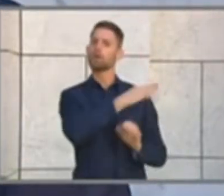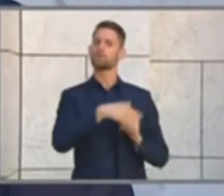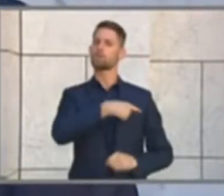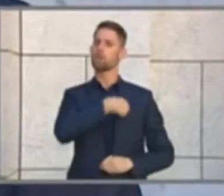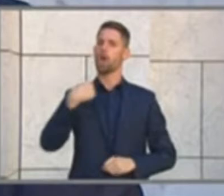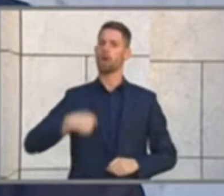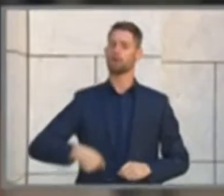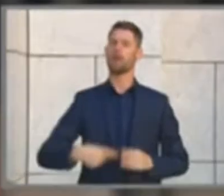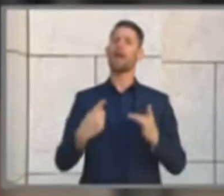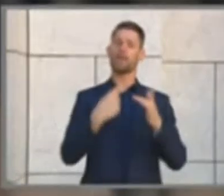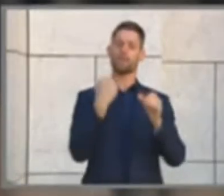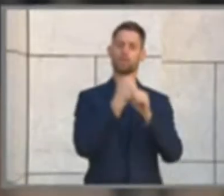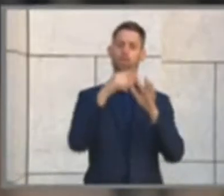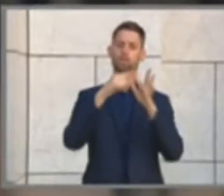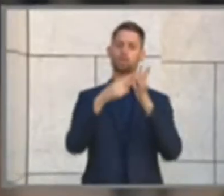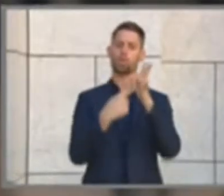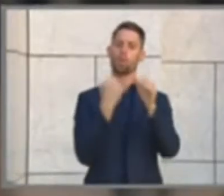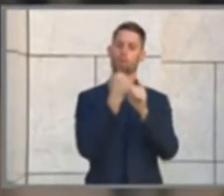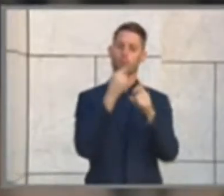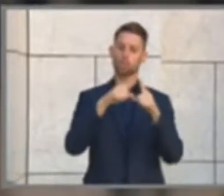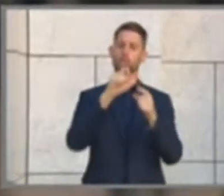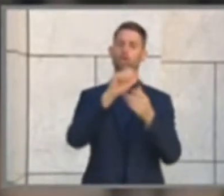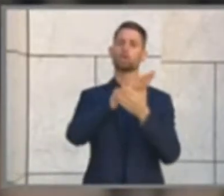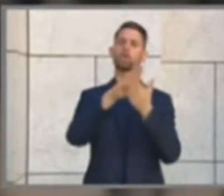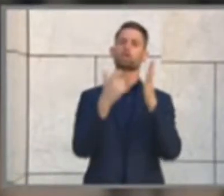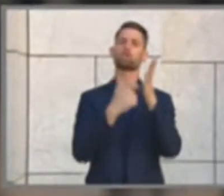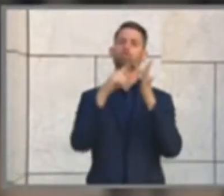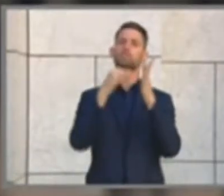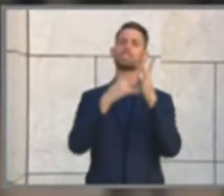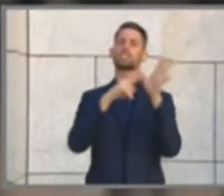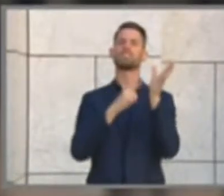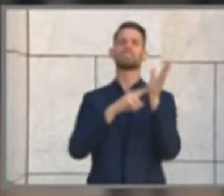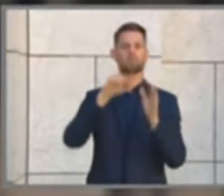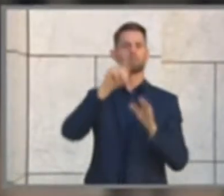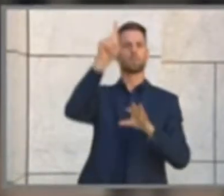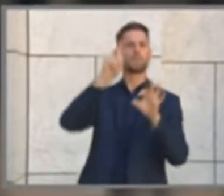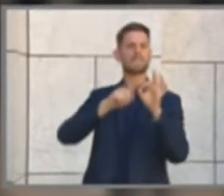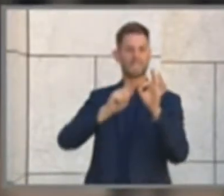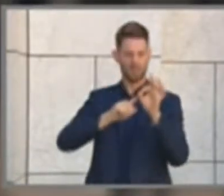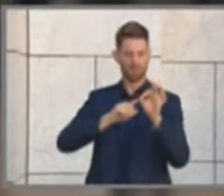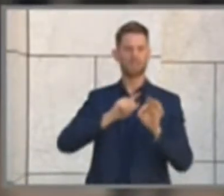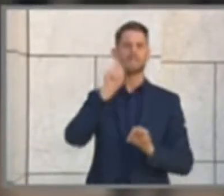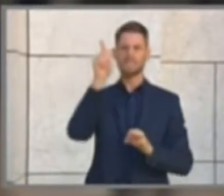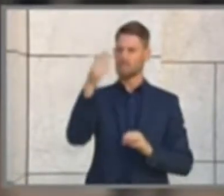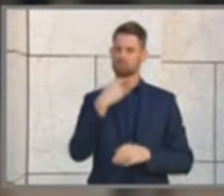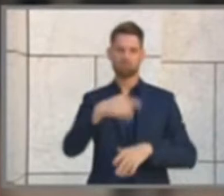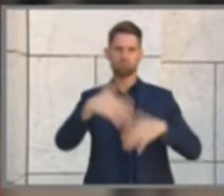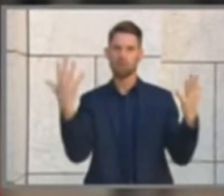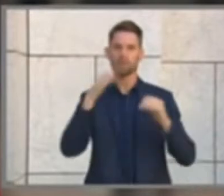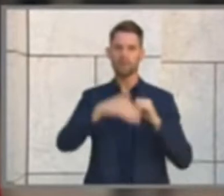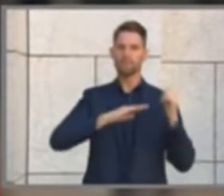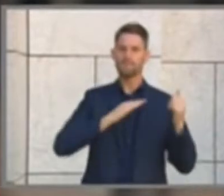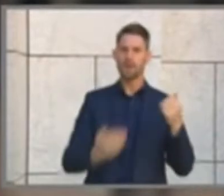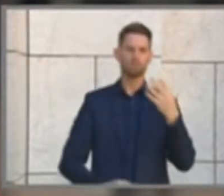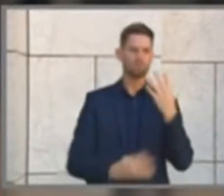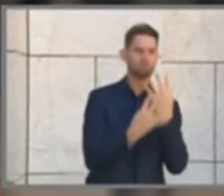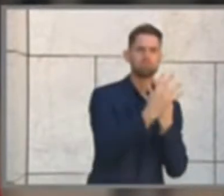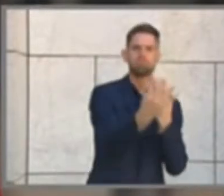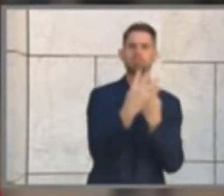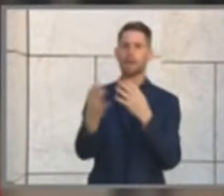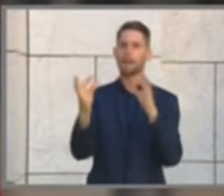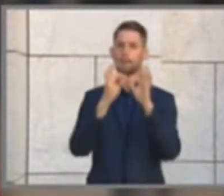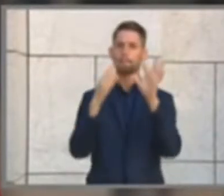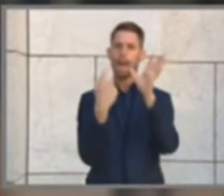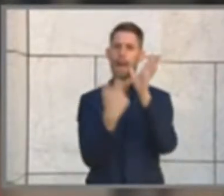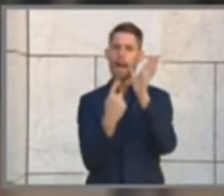George Christensen, Nationals MP, has suggested that the Port of Darwin lease should be put on the bargaining table in this trade tensions with China. How